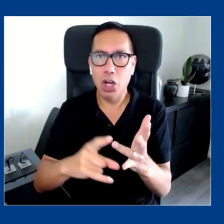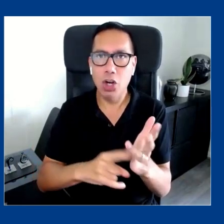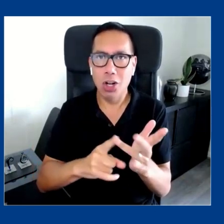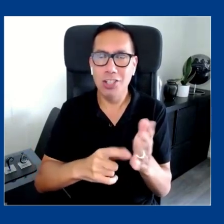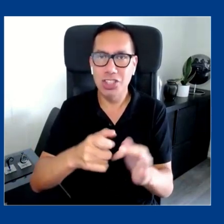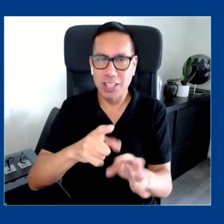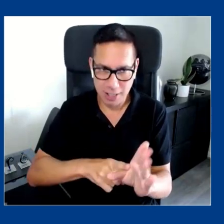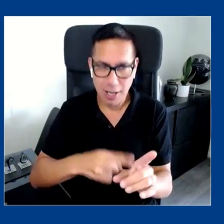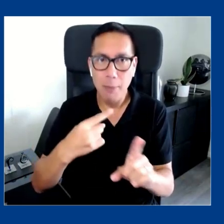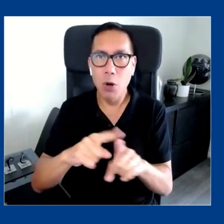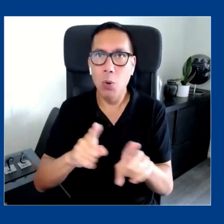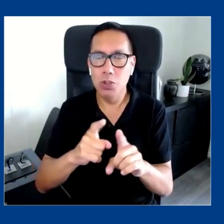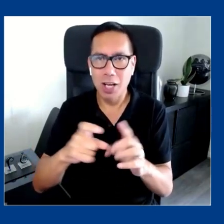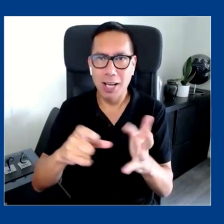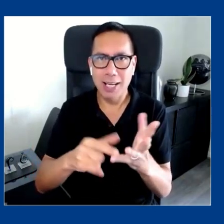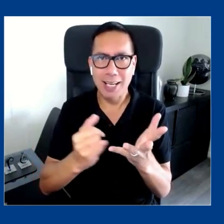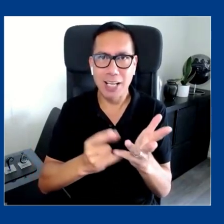Development.